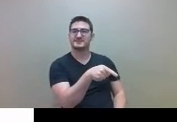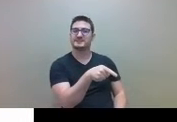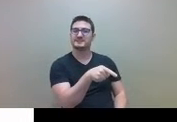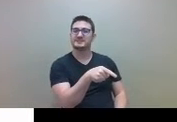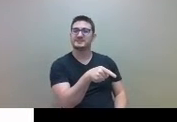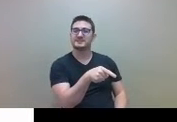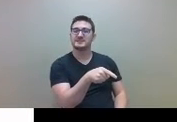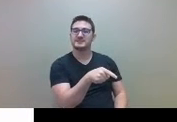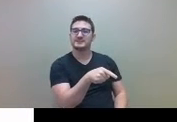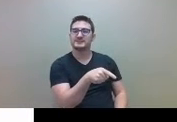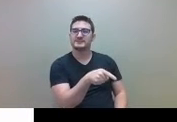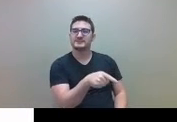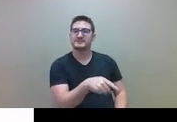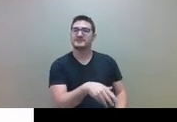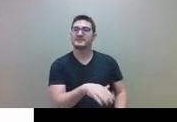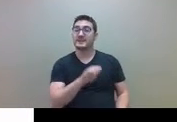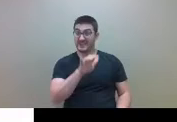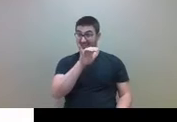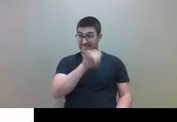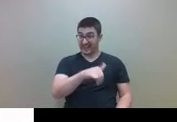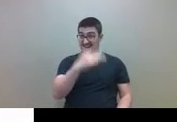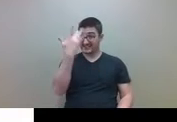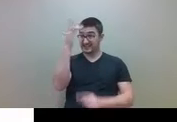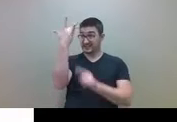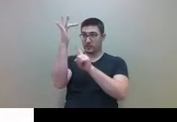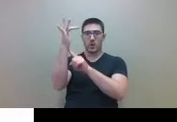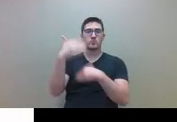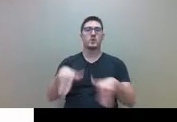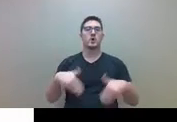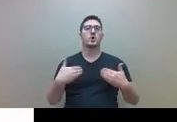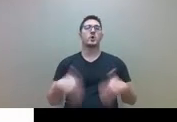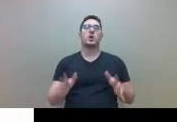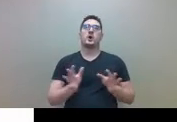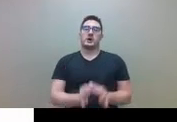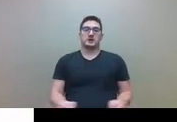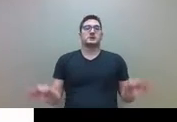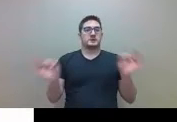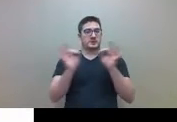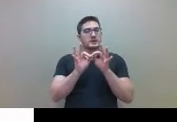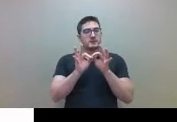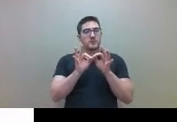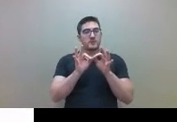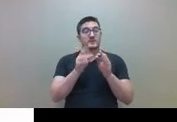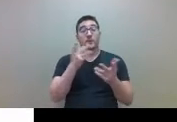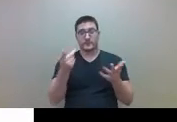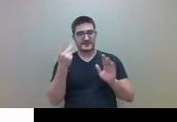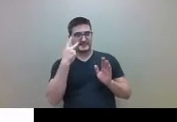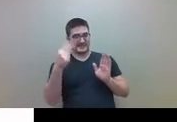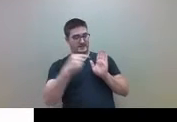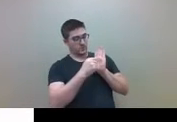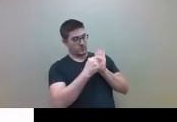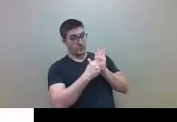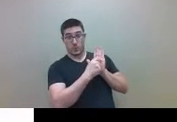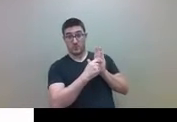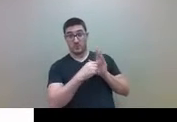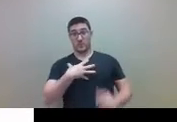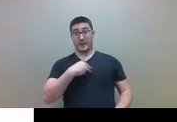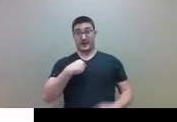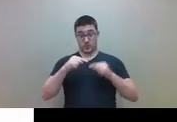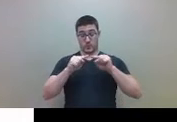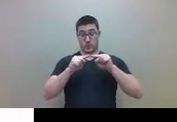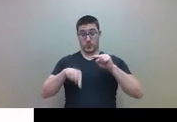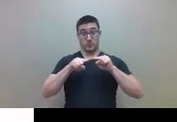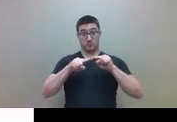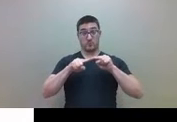This is an important outlet, and so we're back in that little circle, that's you. Whatever